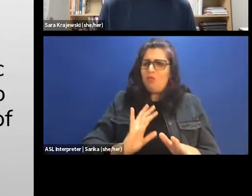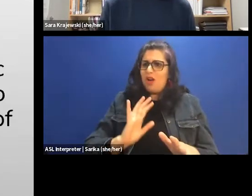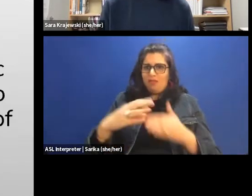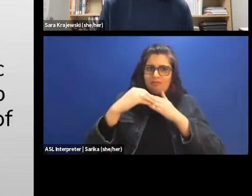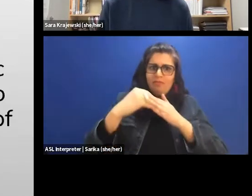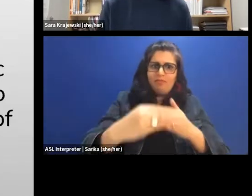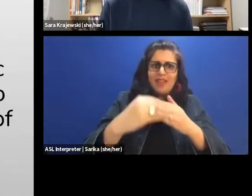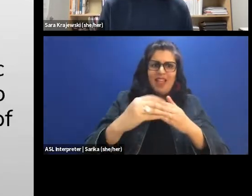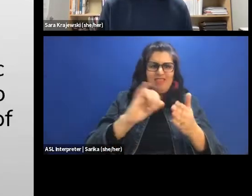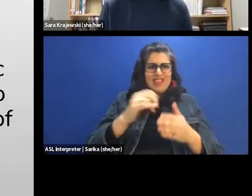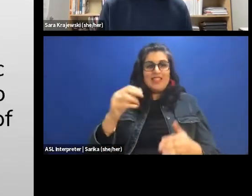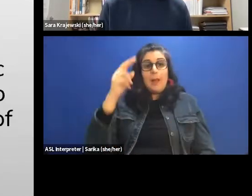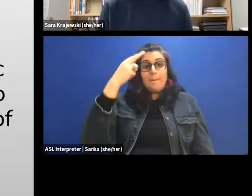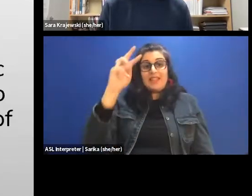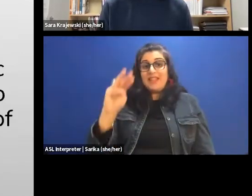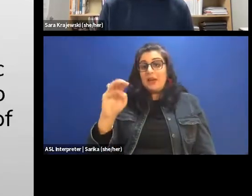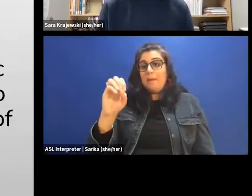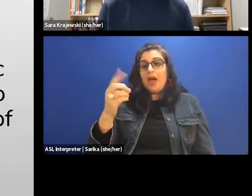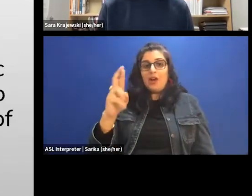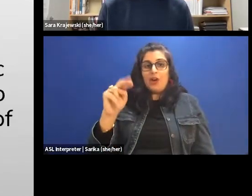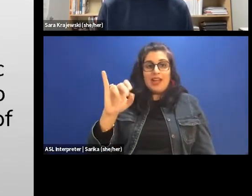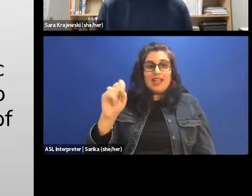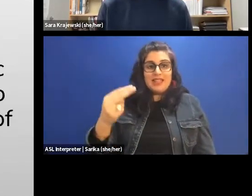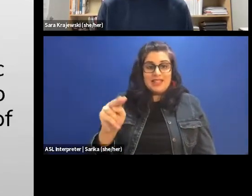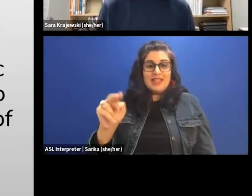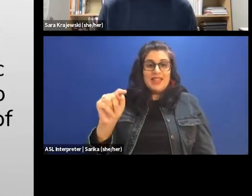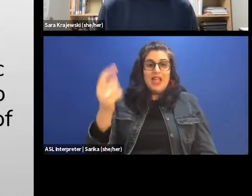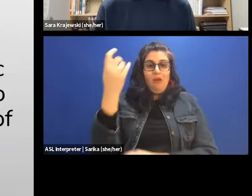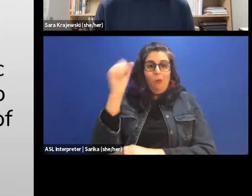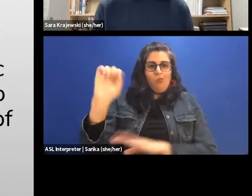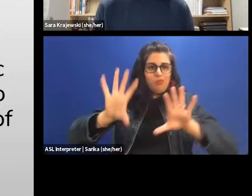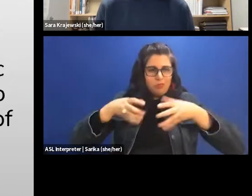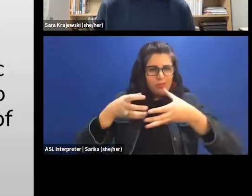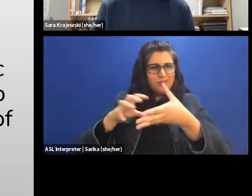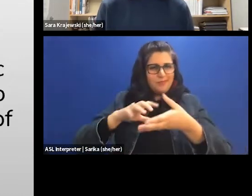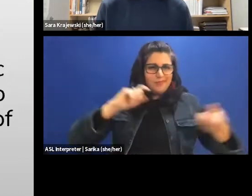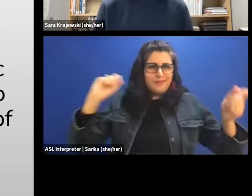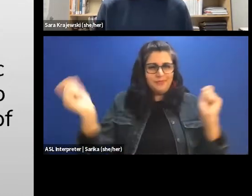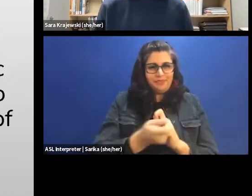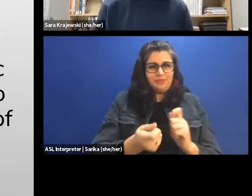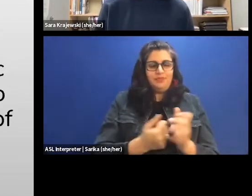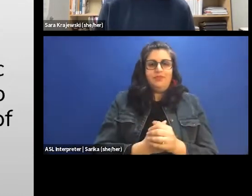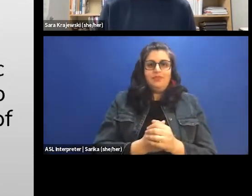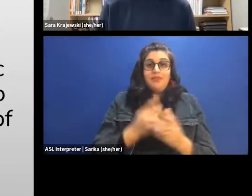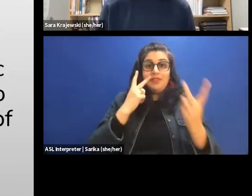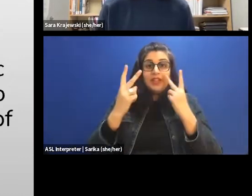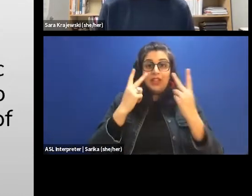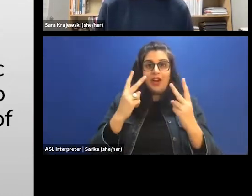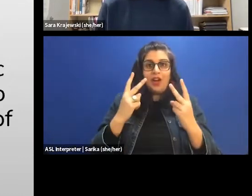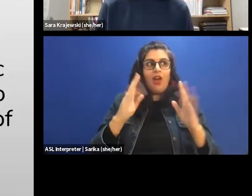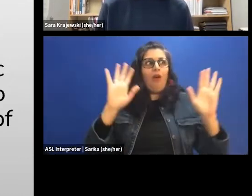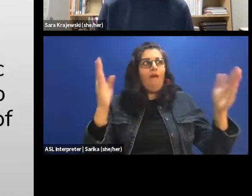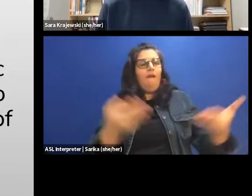of influence amongst artists, intellectuals, and patrons. Visitors to the exhibition will be greeted by